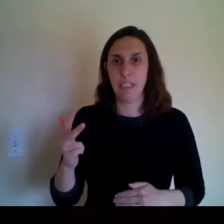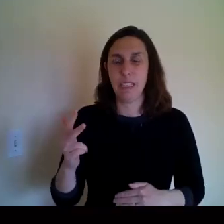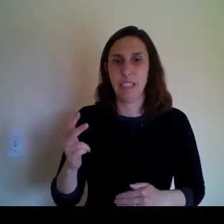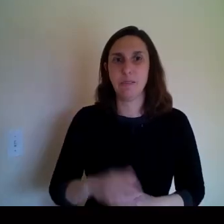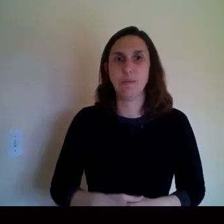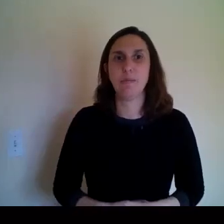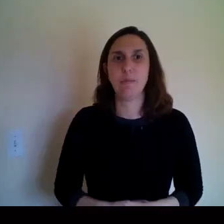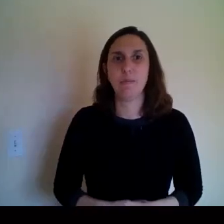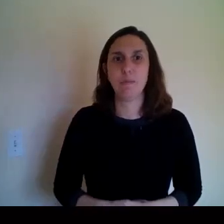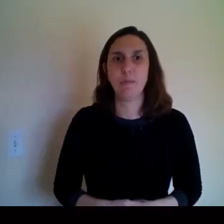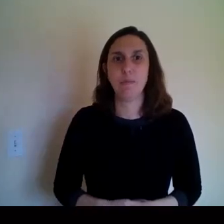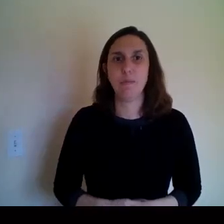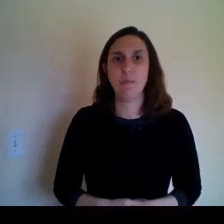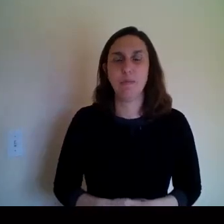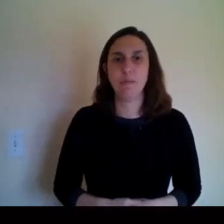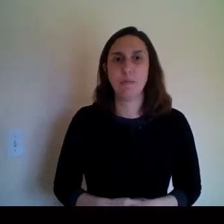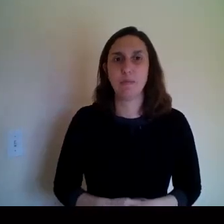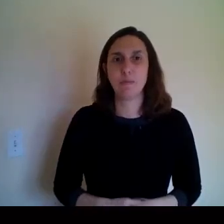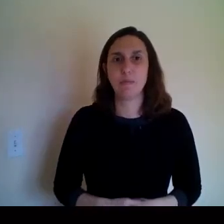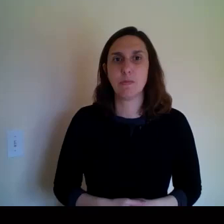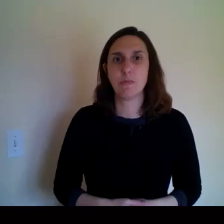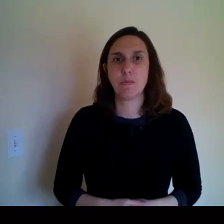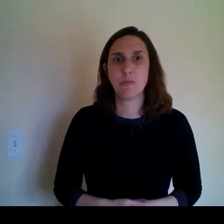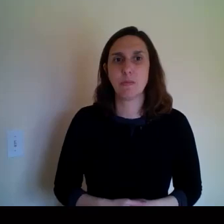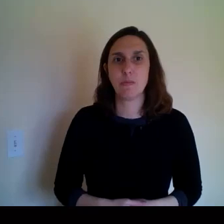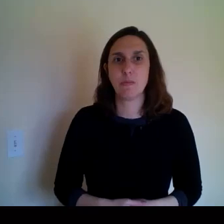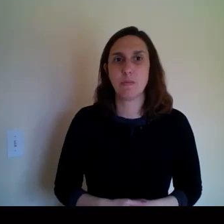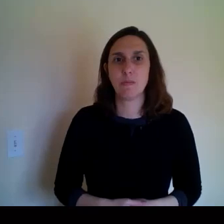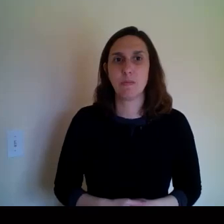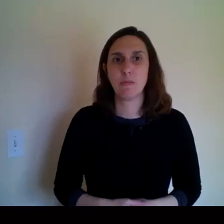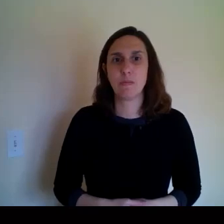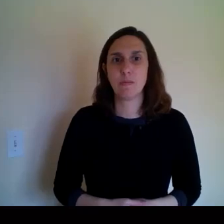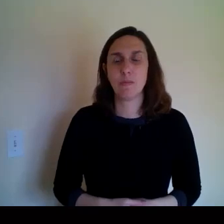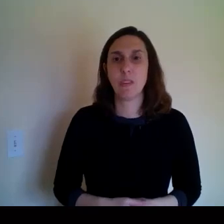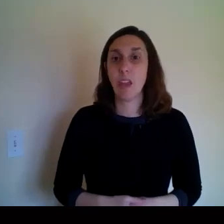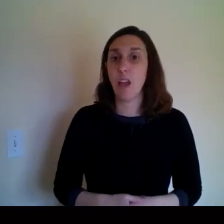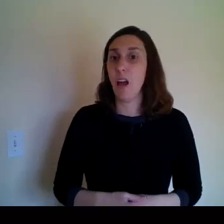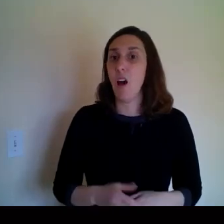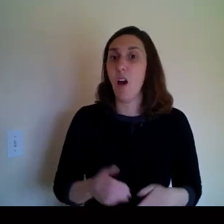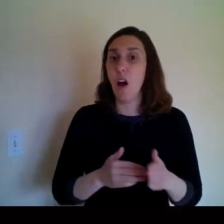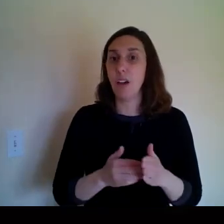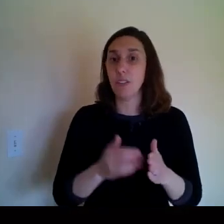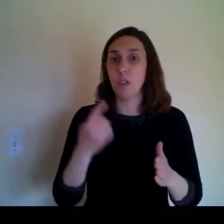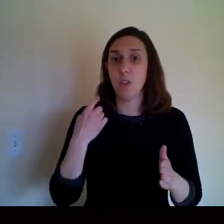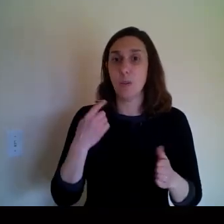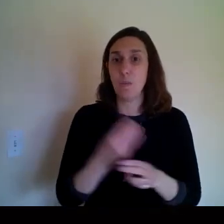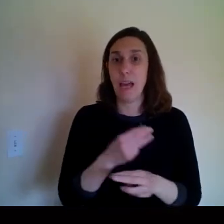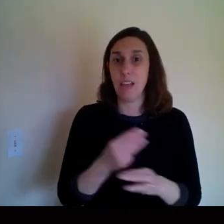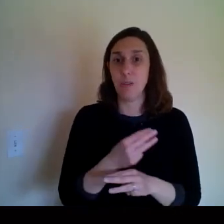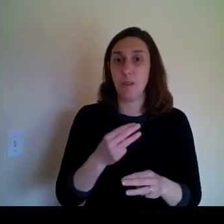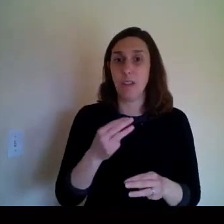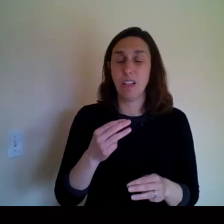In fact, a lot of the work we do early on in mathematics is learning operations and their inversions and how they're